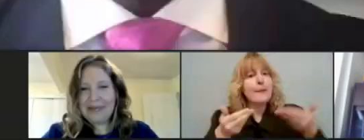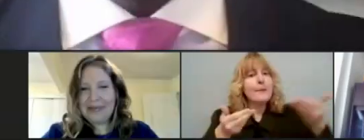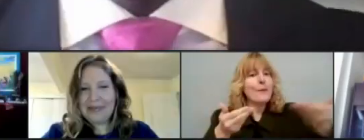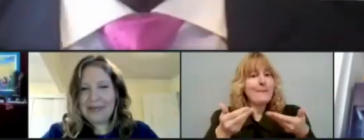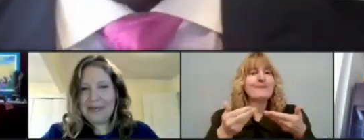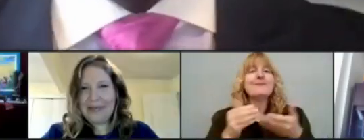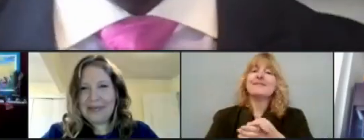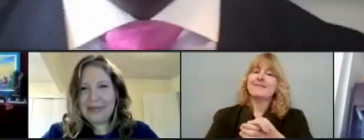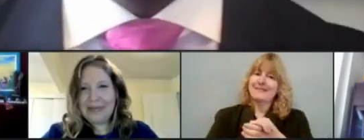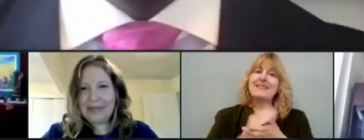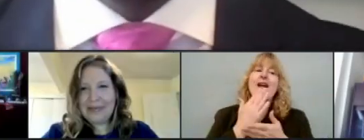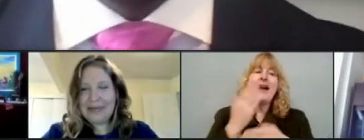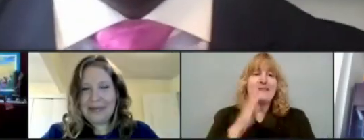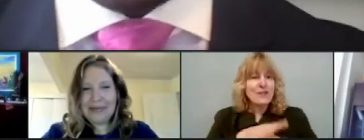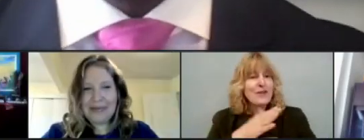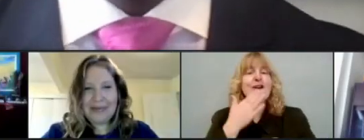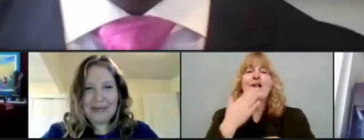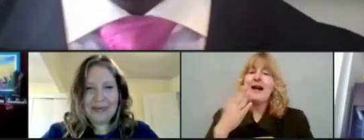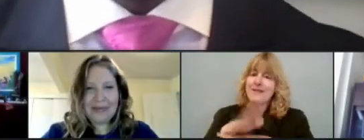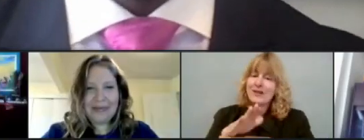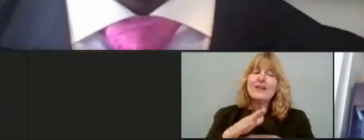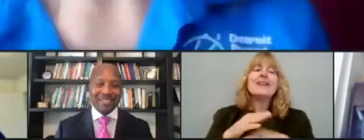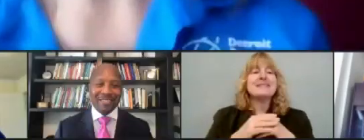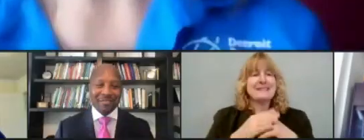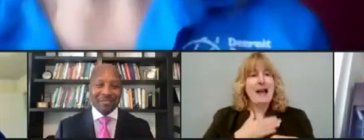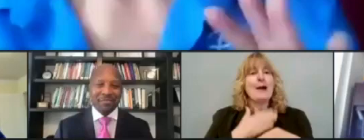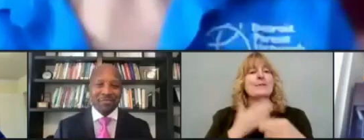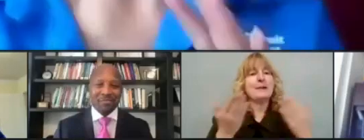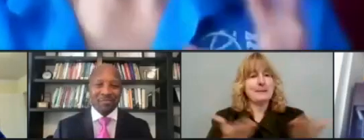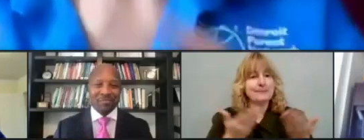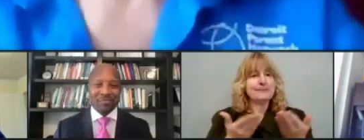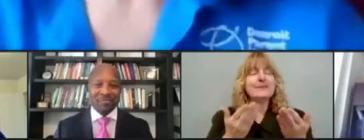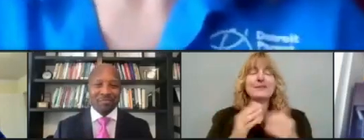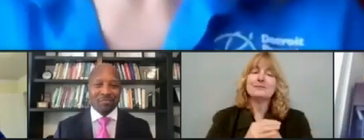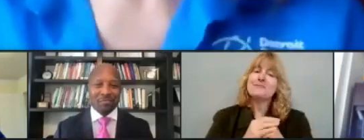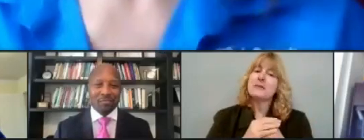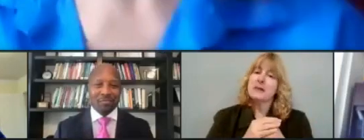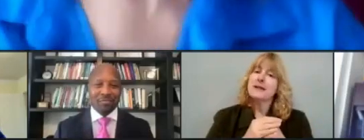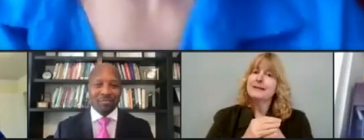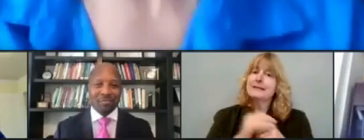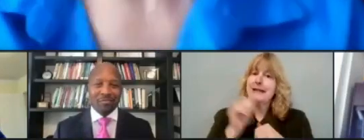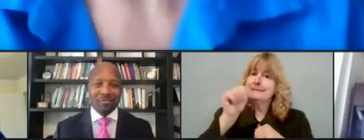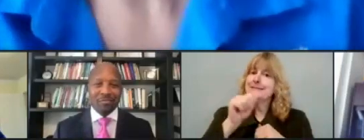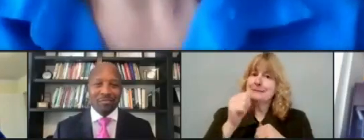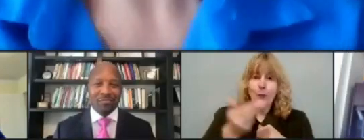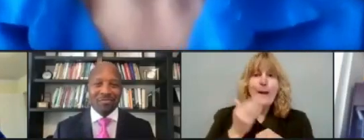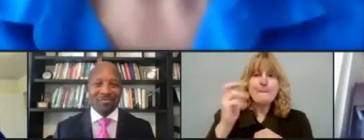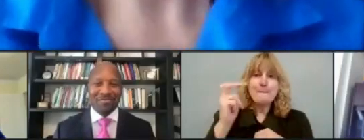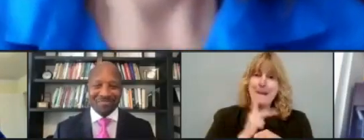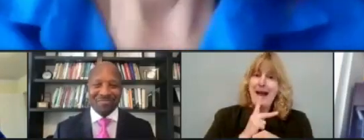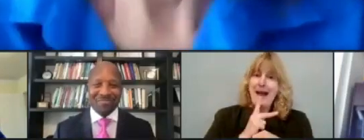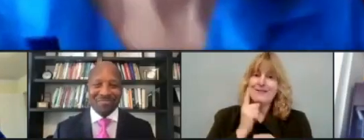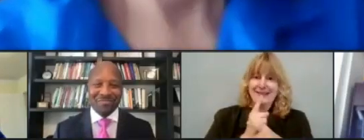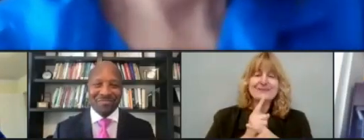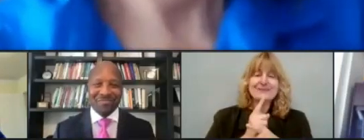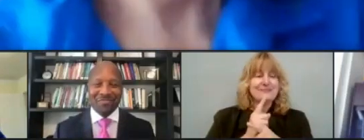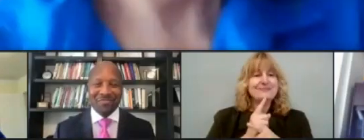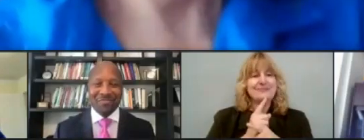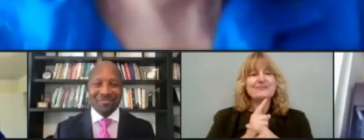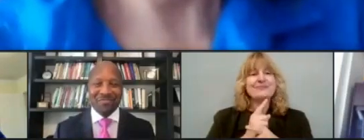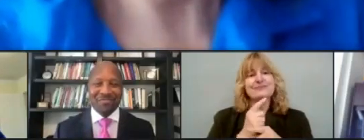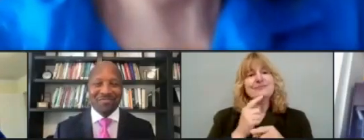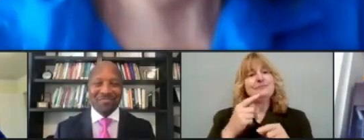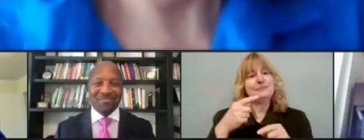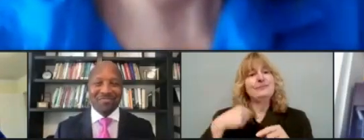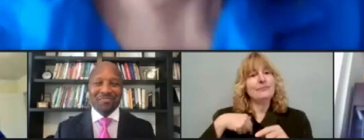Good afternoon, Jamata. Good. Happy so what we'd here. Like to do is kind of start, so welcome back, I should say, right? We